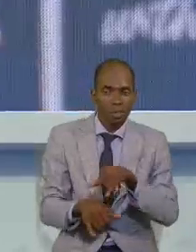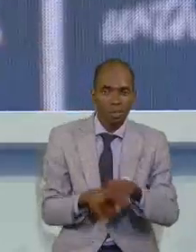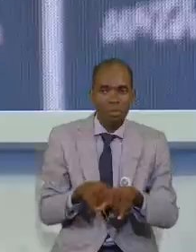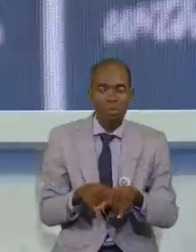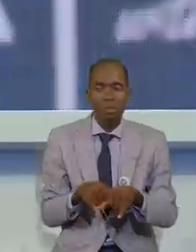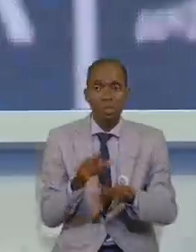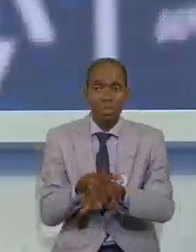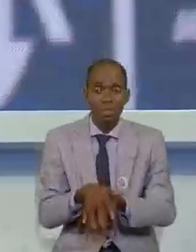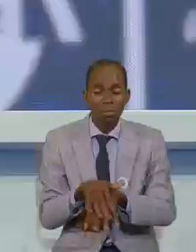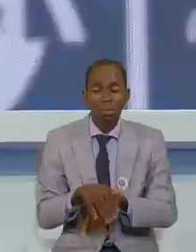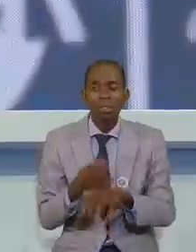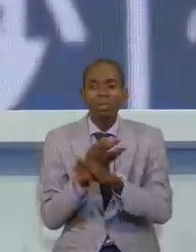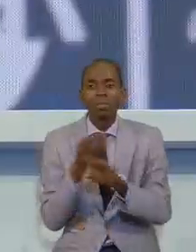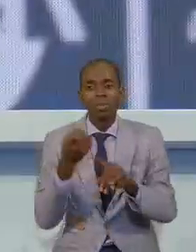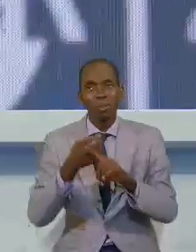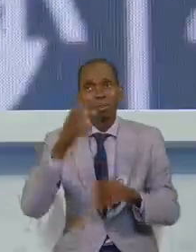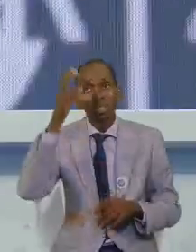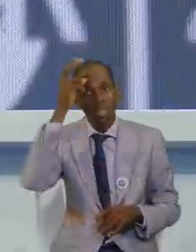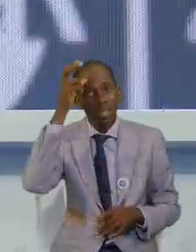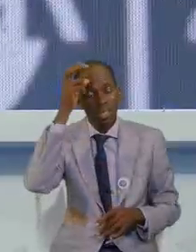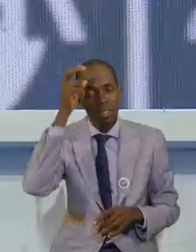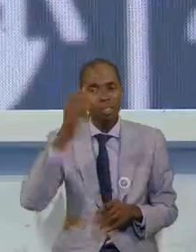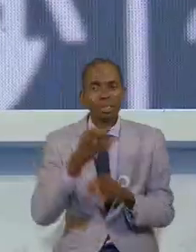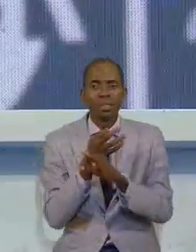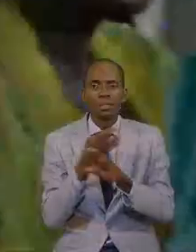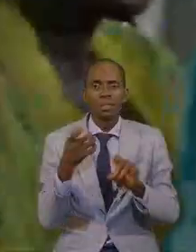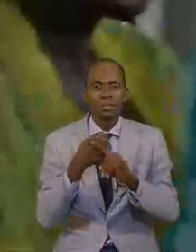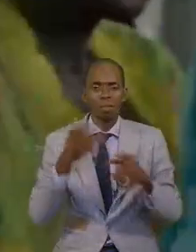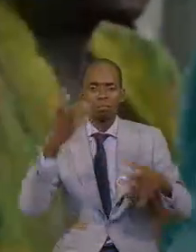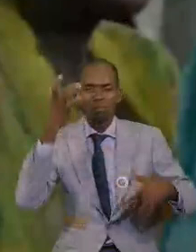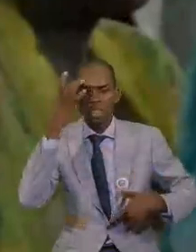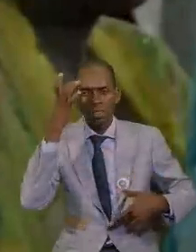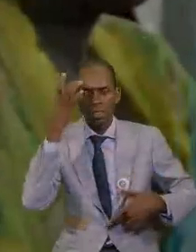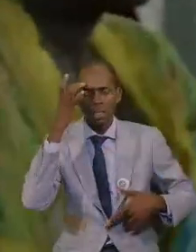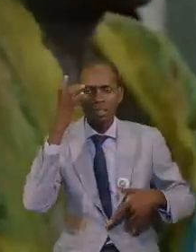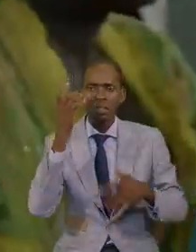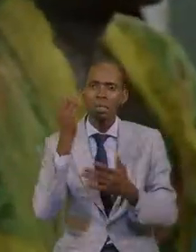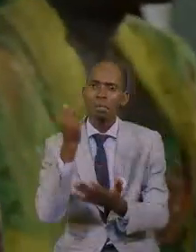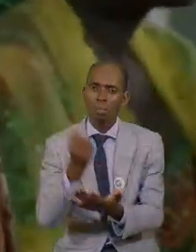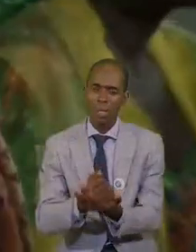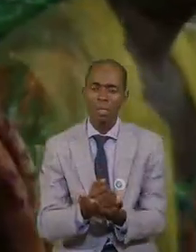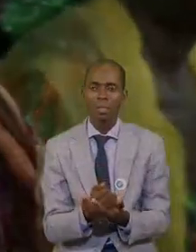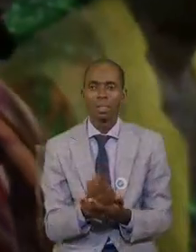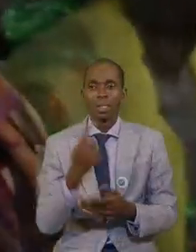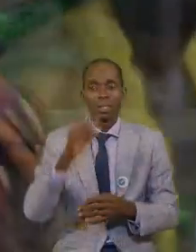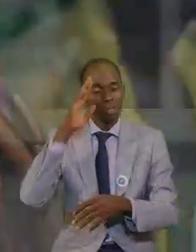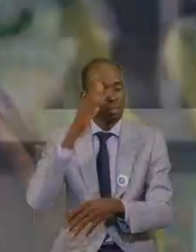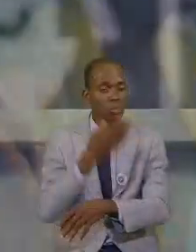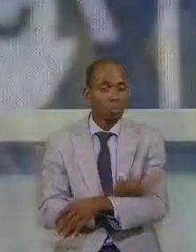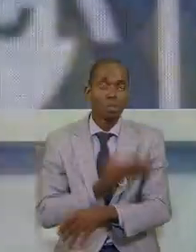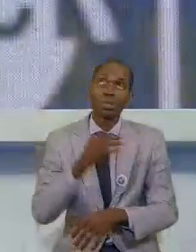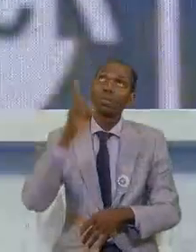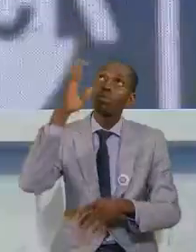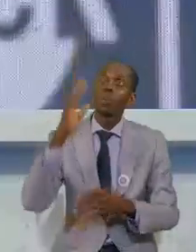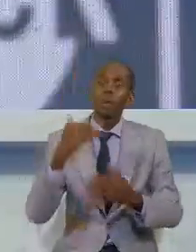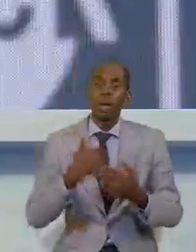from Satan, free from sickness. The Son of God has come. When he was